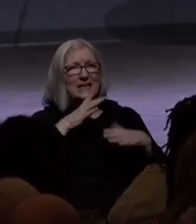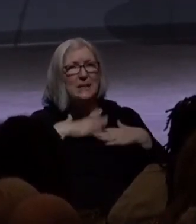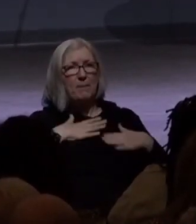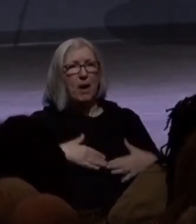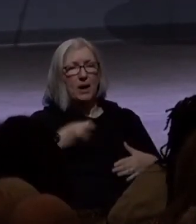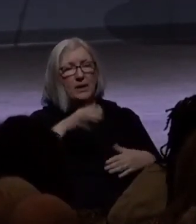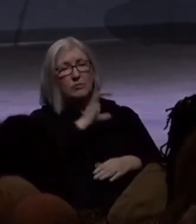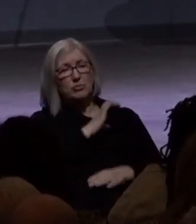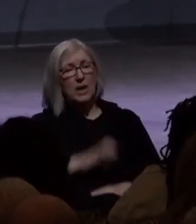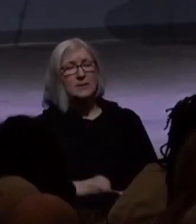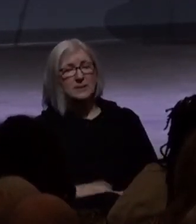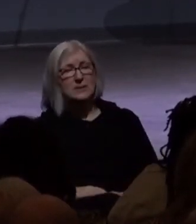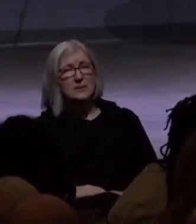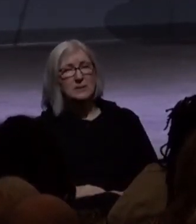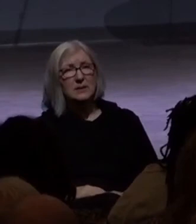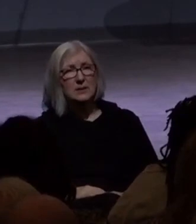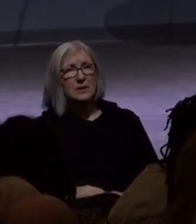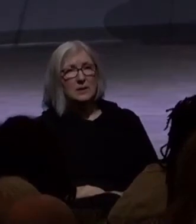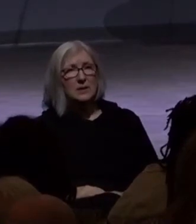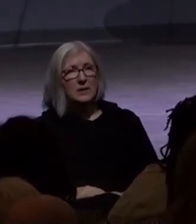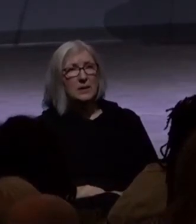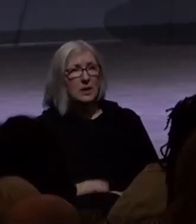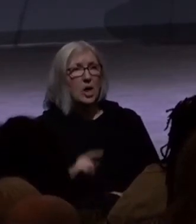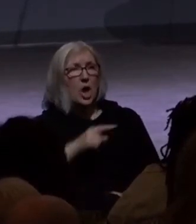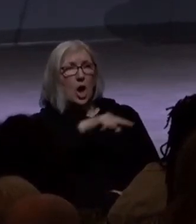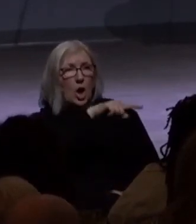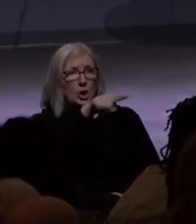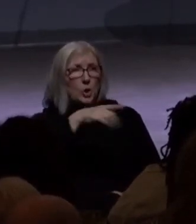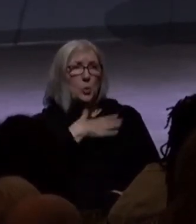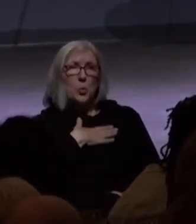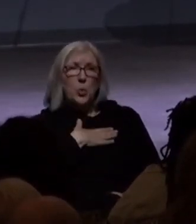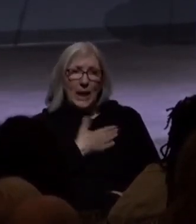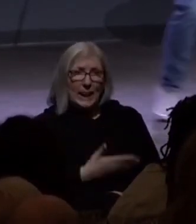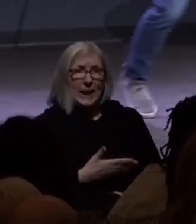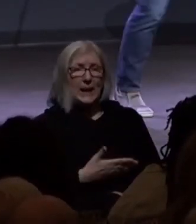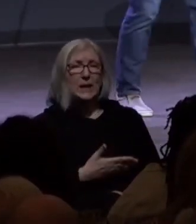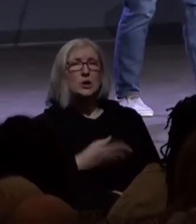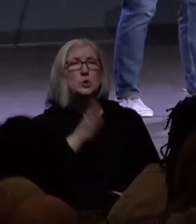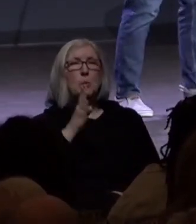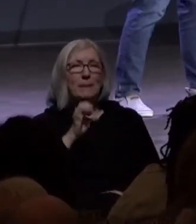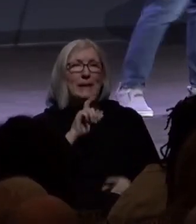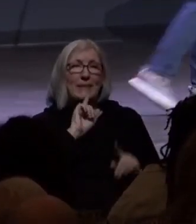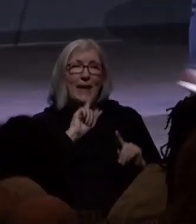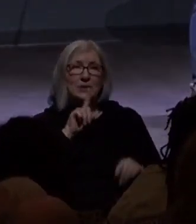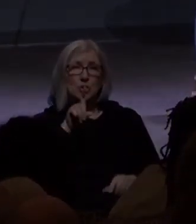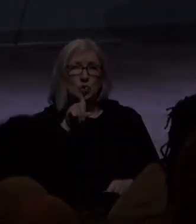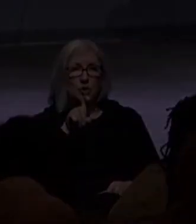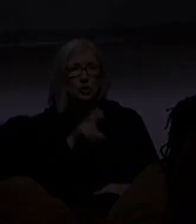Are you willing to be the answer?